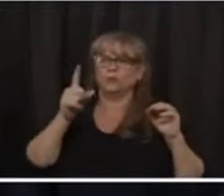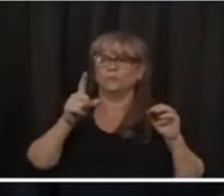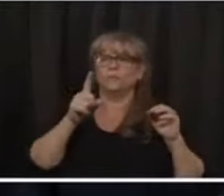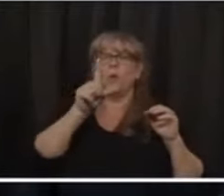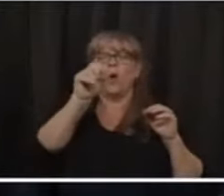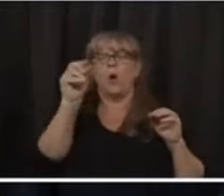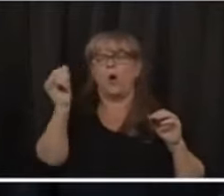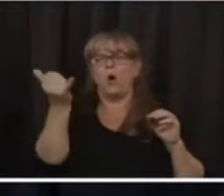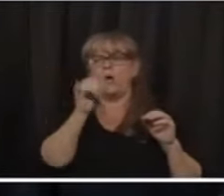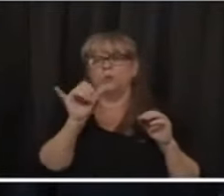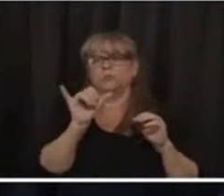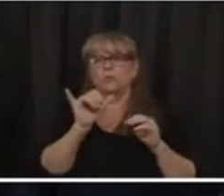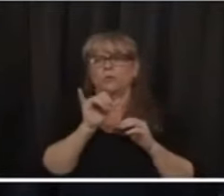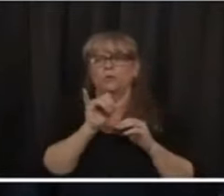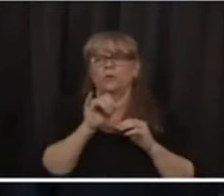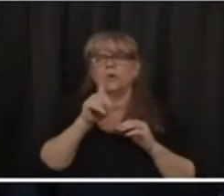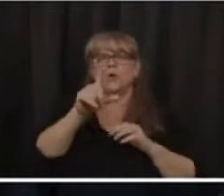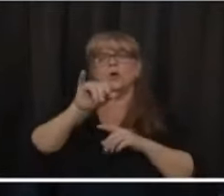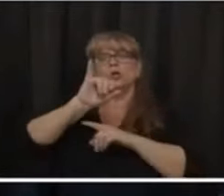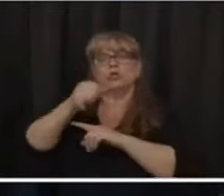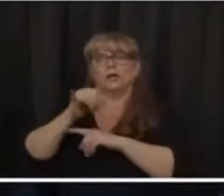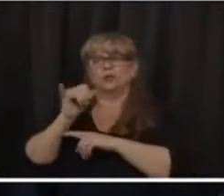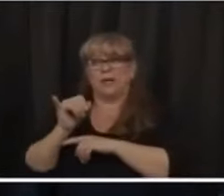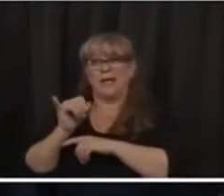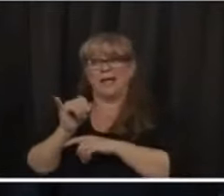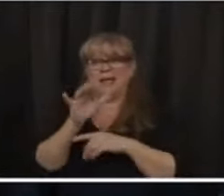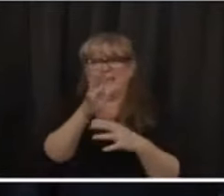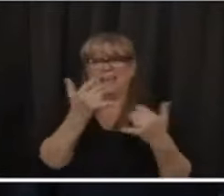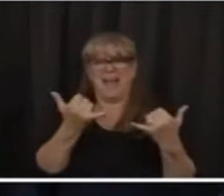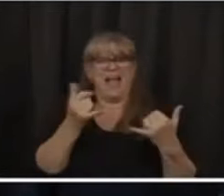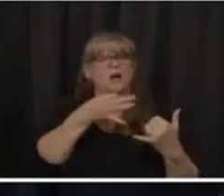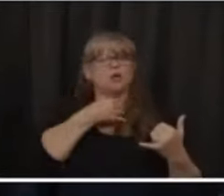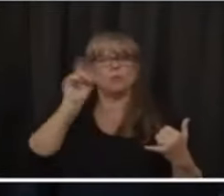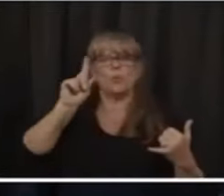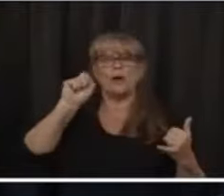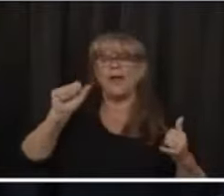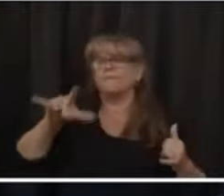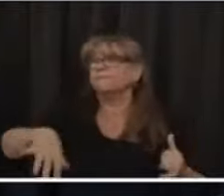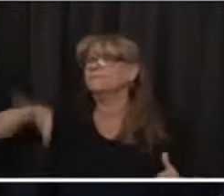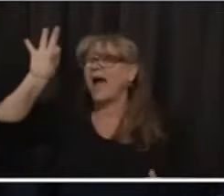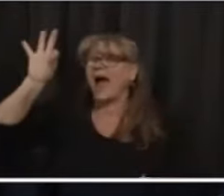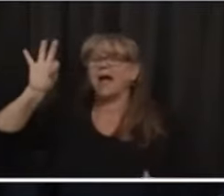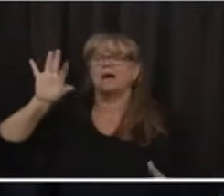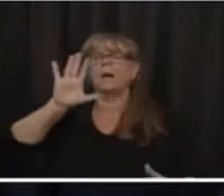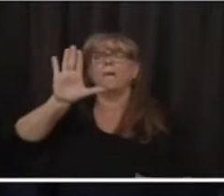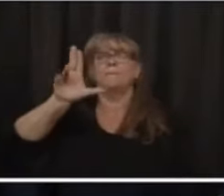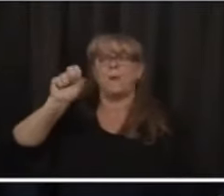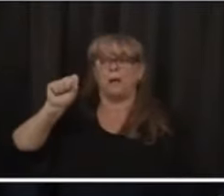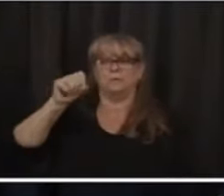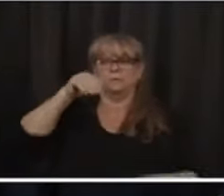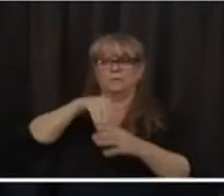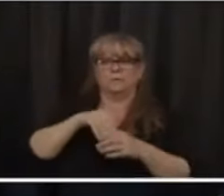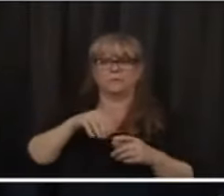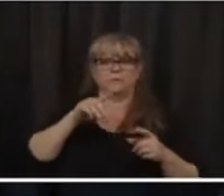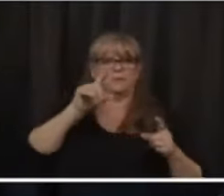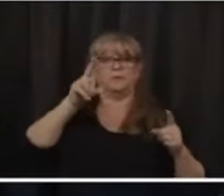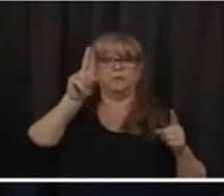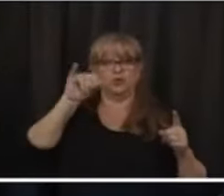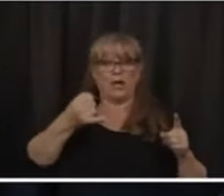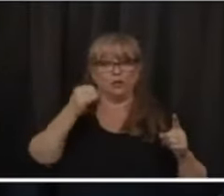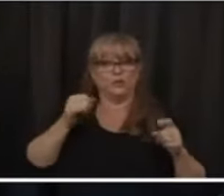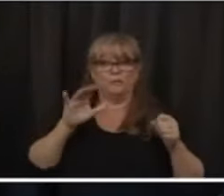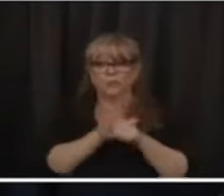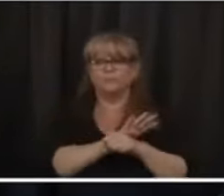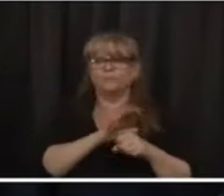J&J vaccine is now being used, specifically with those mobile sites, now that that pause has ended? Yeah, we'll have to follow up. I know the